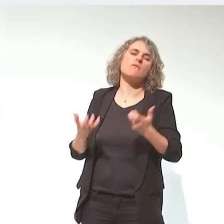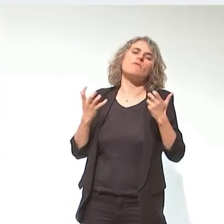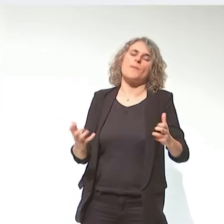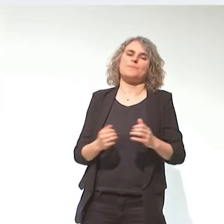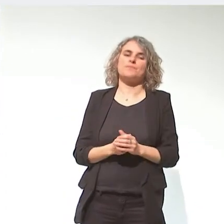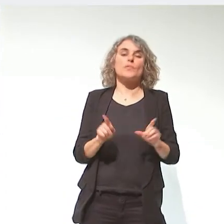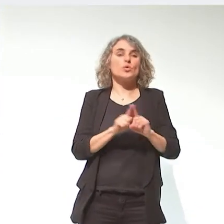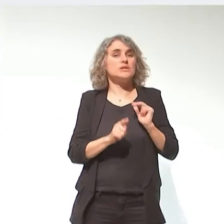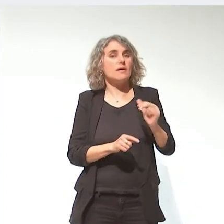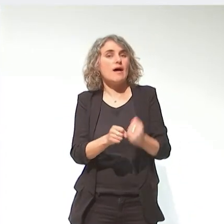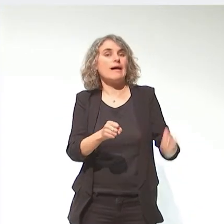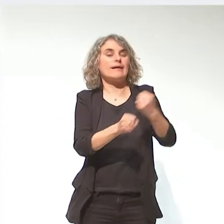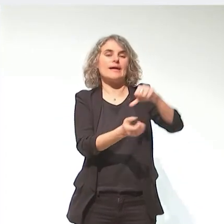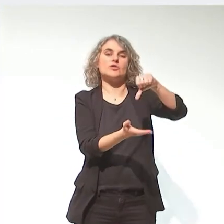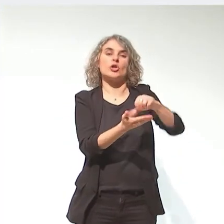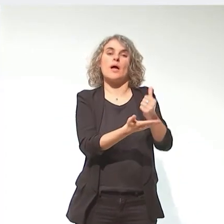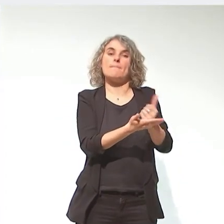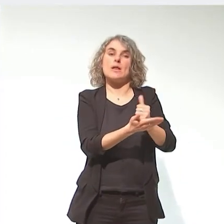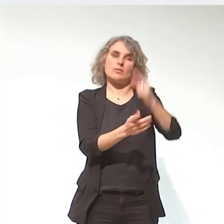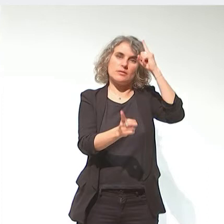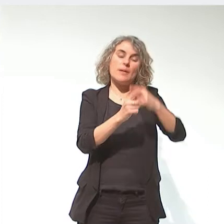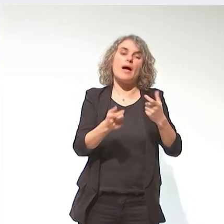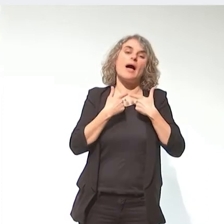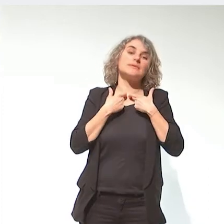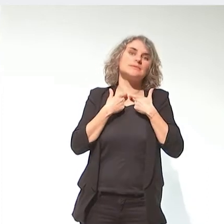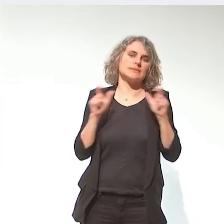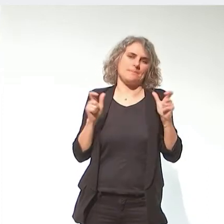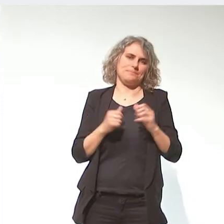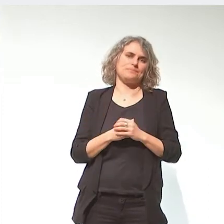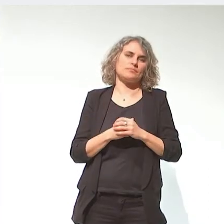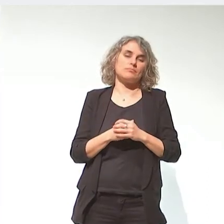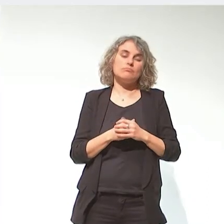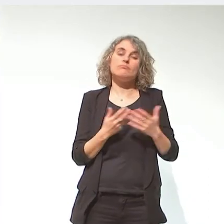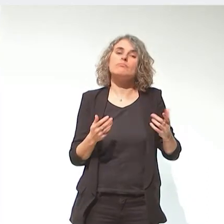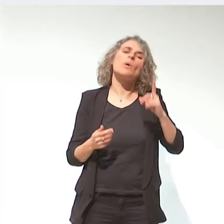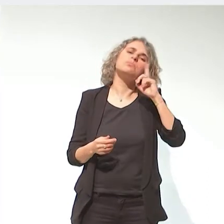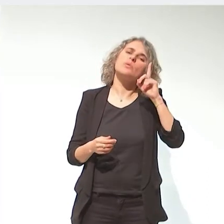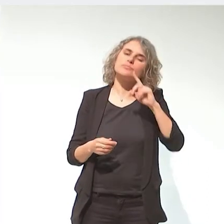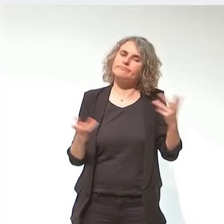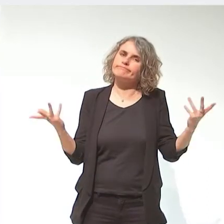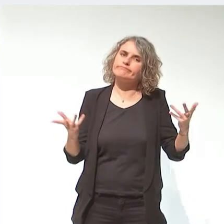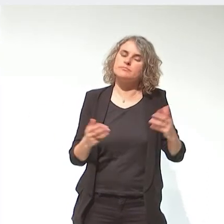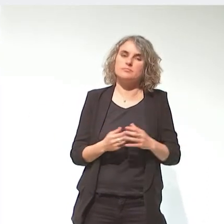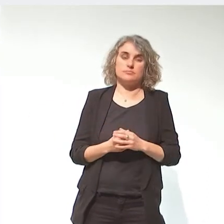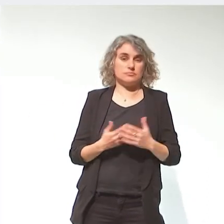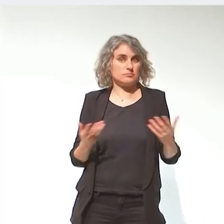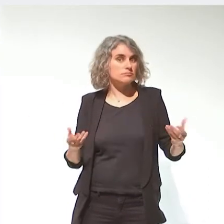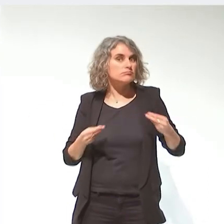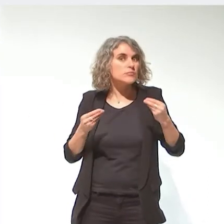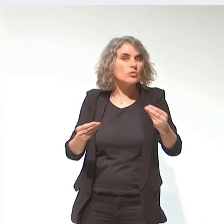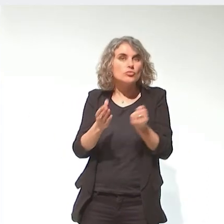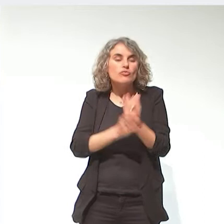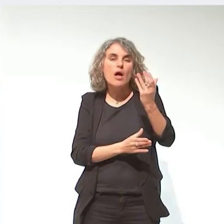experience. We'll also be establishing a pilot program for accessibility to